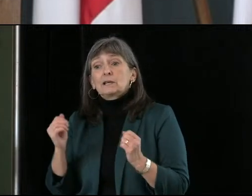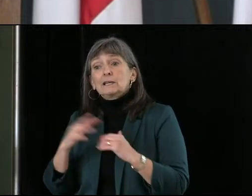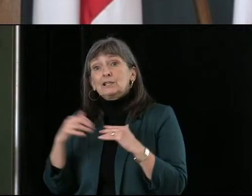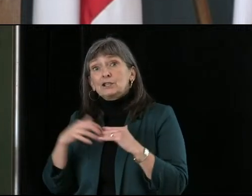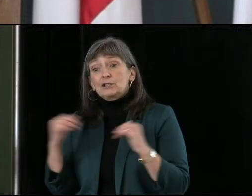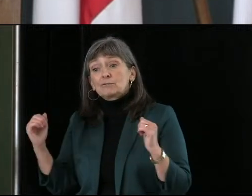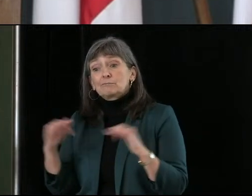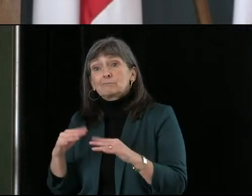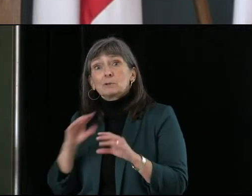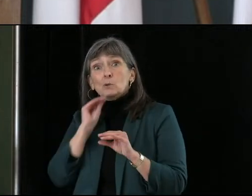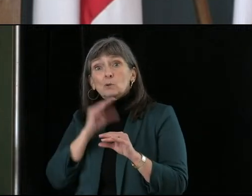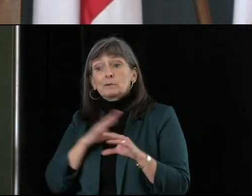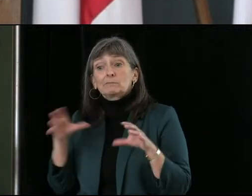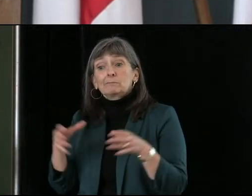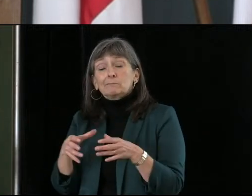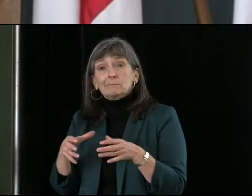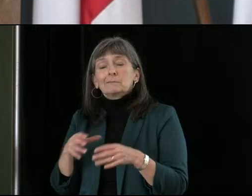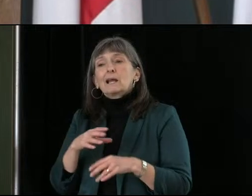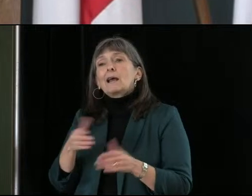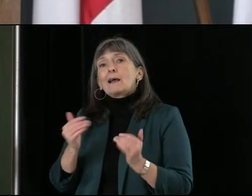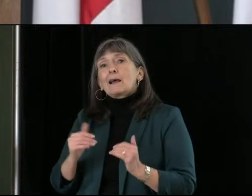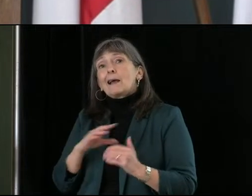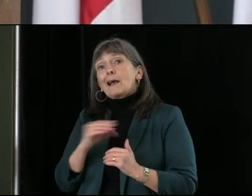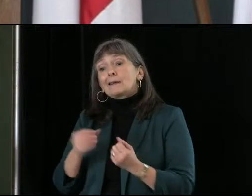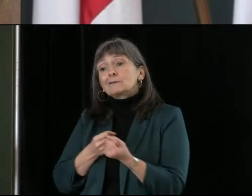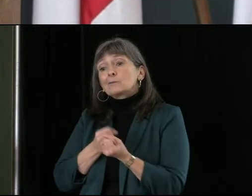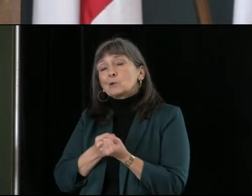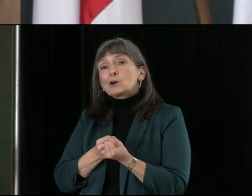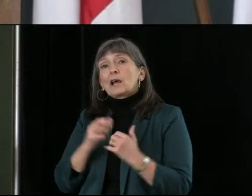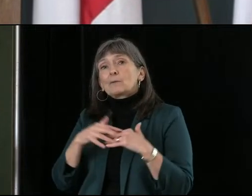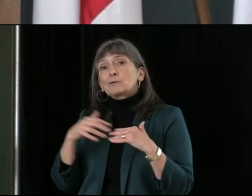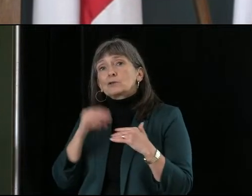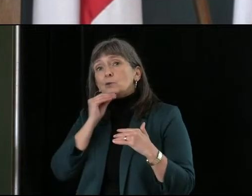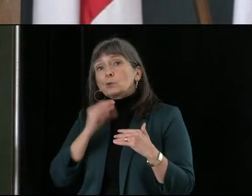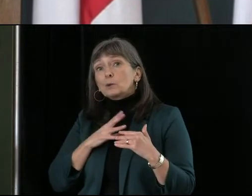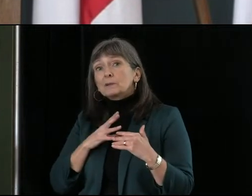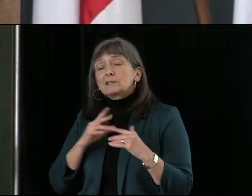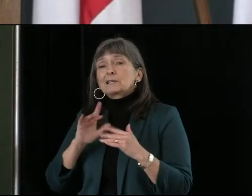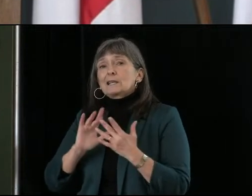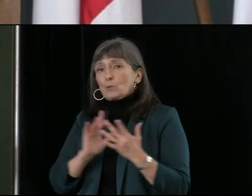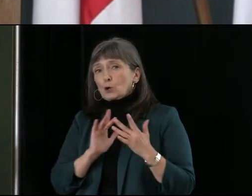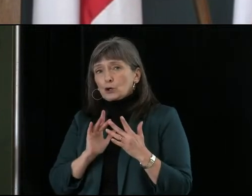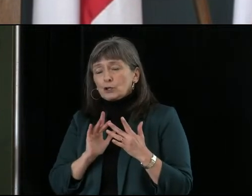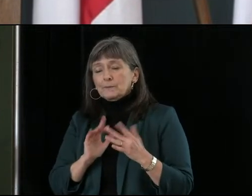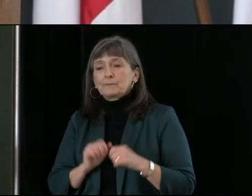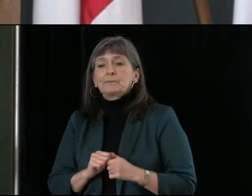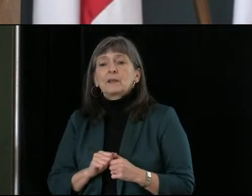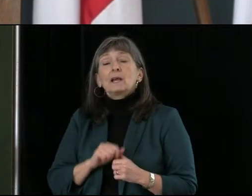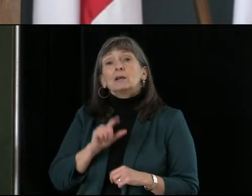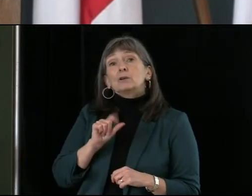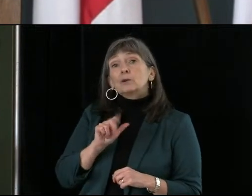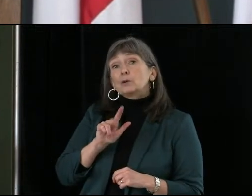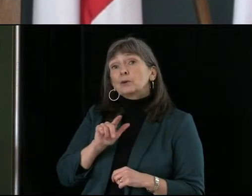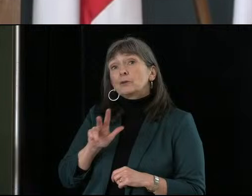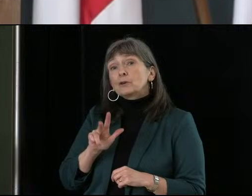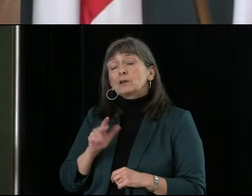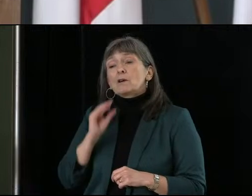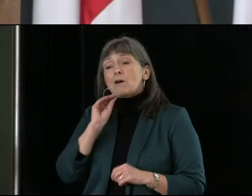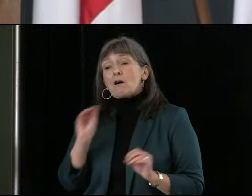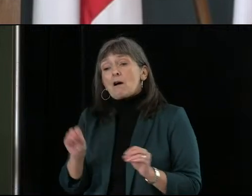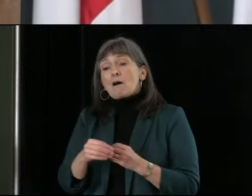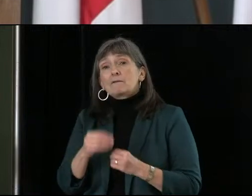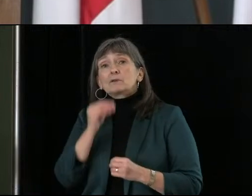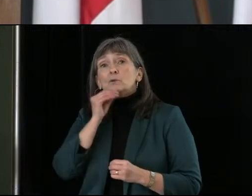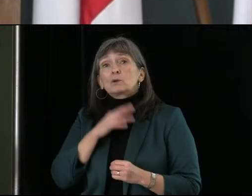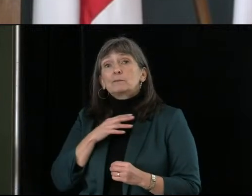and support to the Newfoundland Aboriginal Women's Network. Through Budget 2023, the Office of Women and